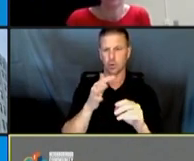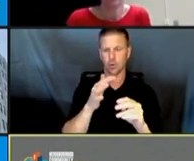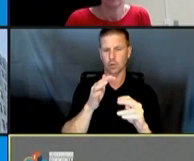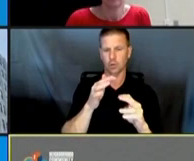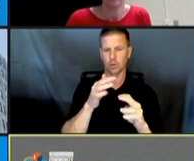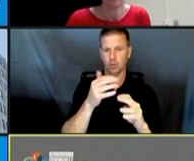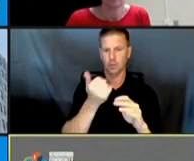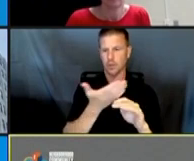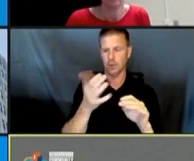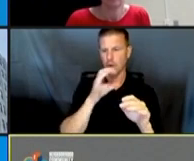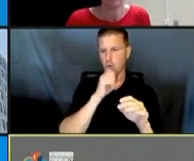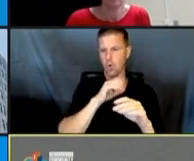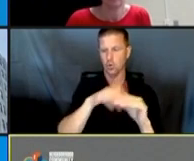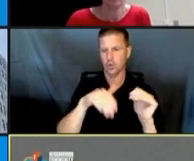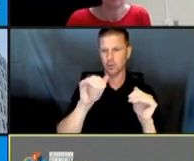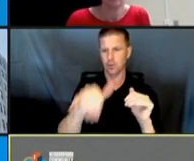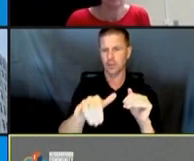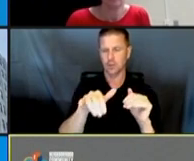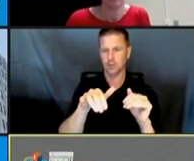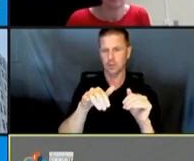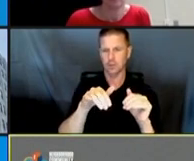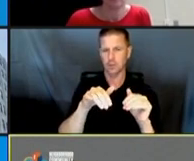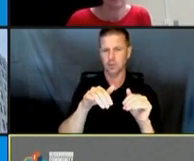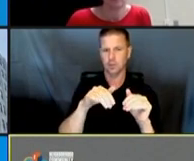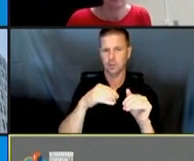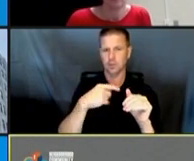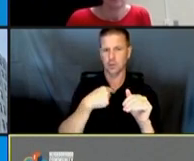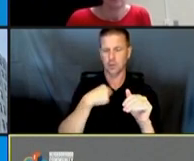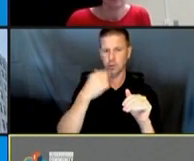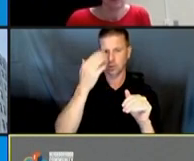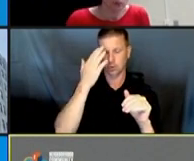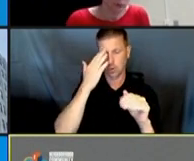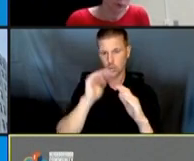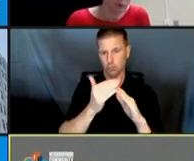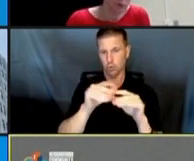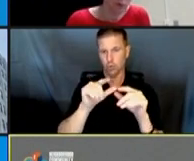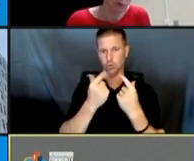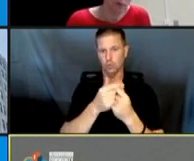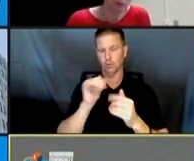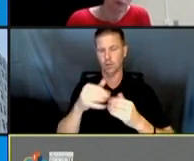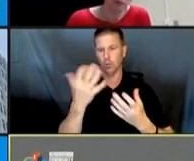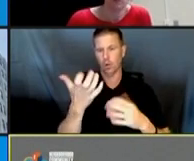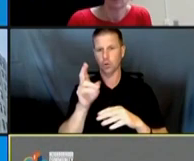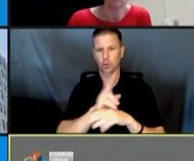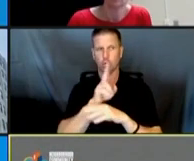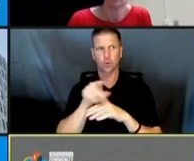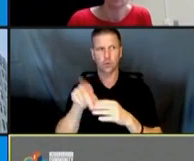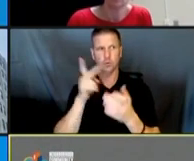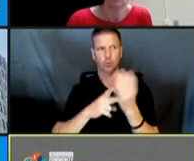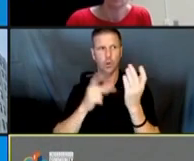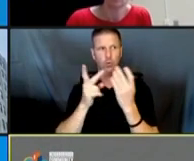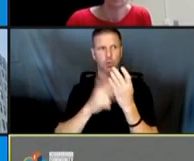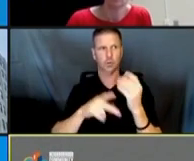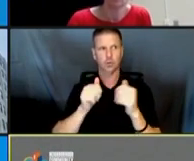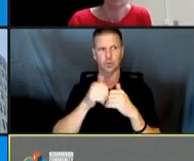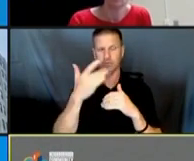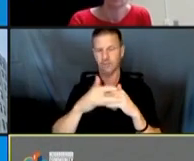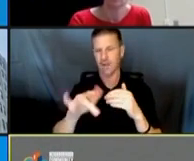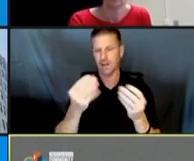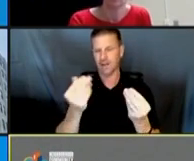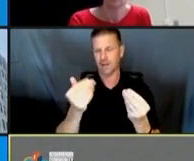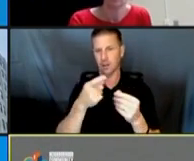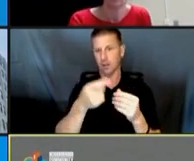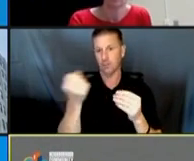anything older than that. I know community groups that want to utilize this program with vacant land that they've